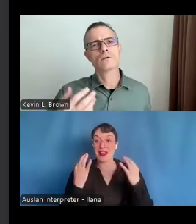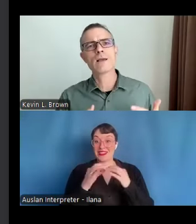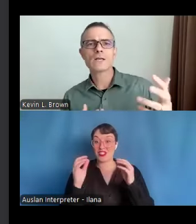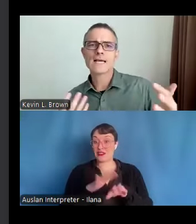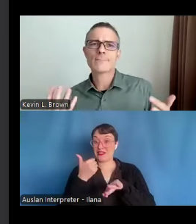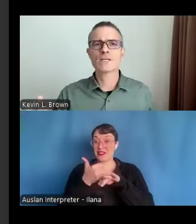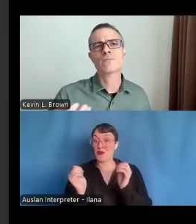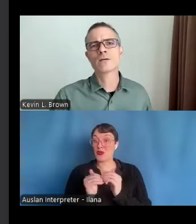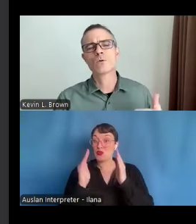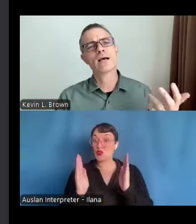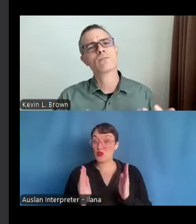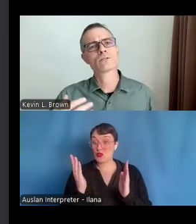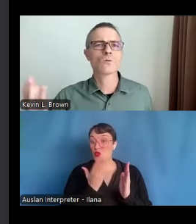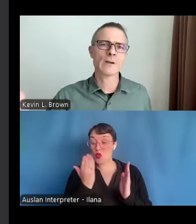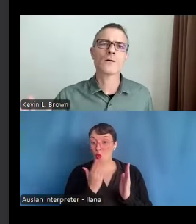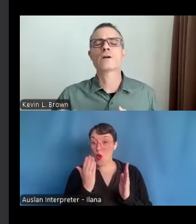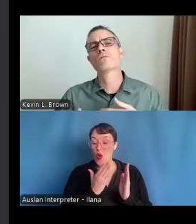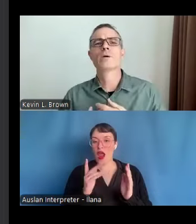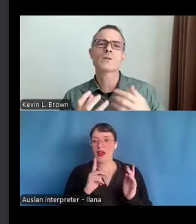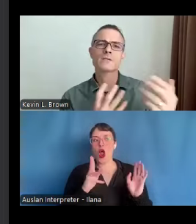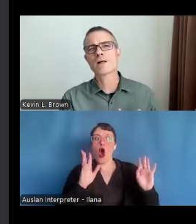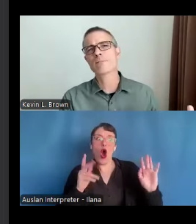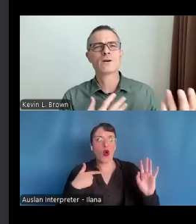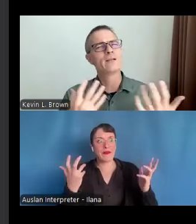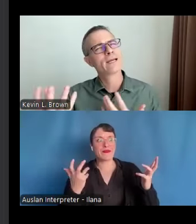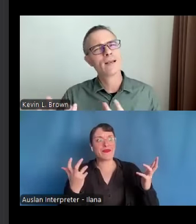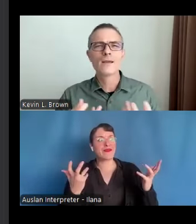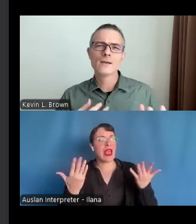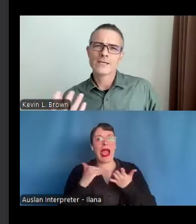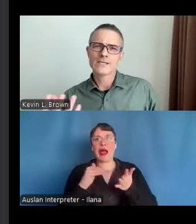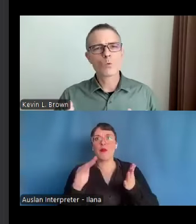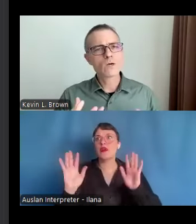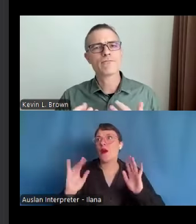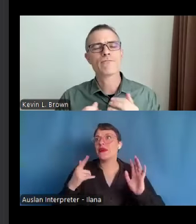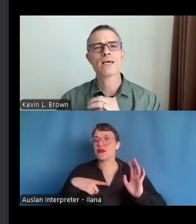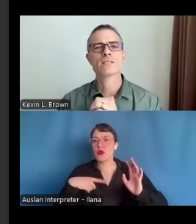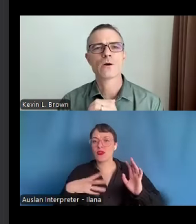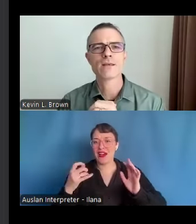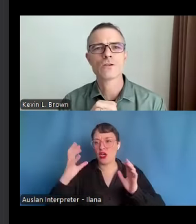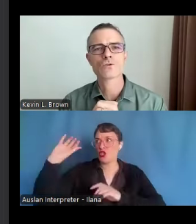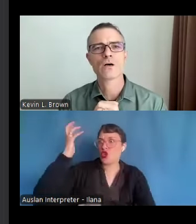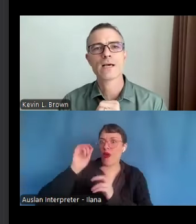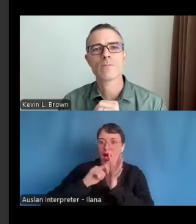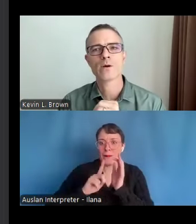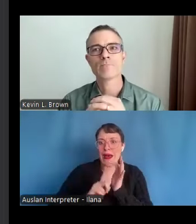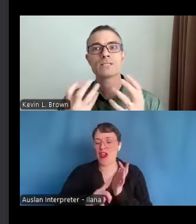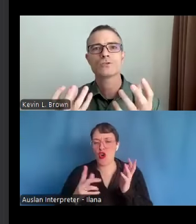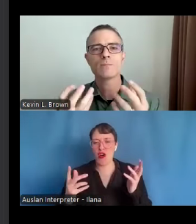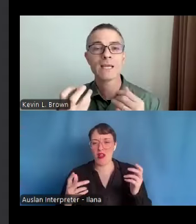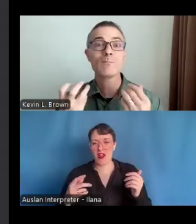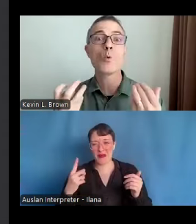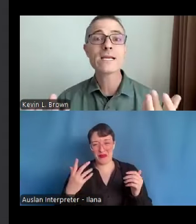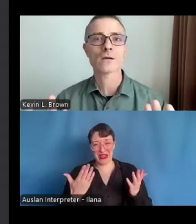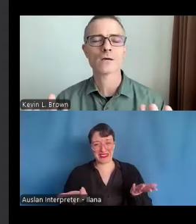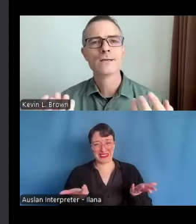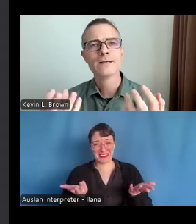also climate adaptive because we have a solar panel, therefore we want this climate funding. And it just wasn't a fit. And so I think you saw at that point their messaging